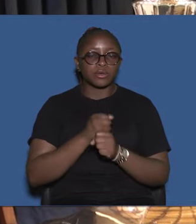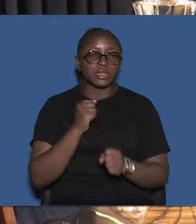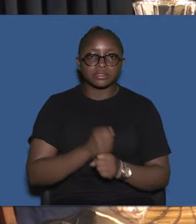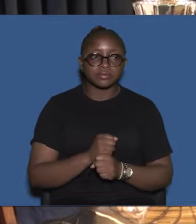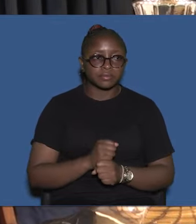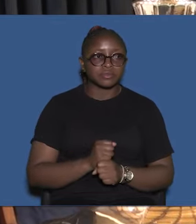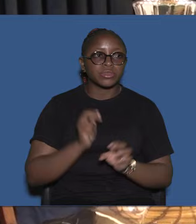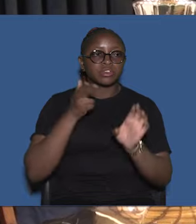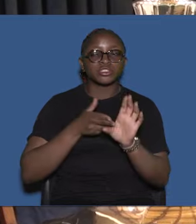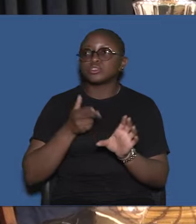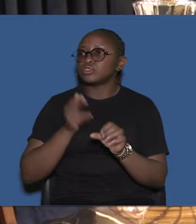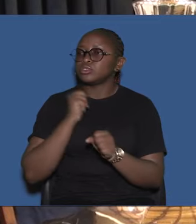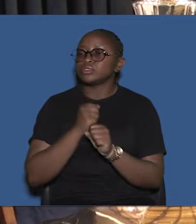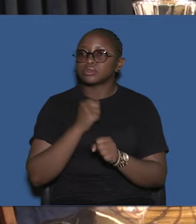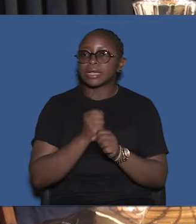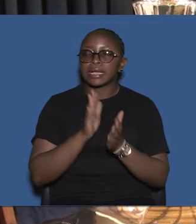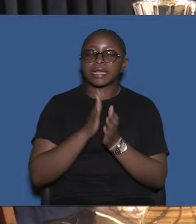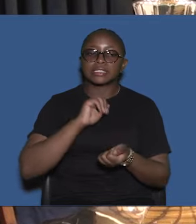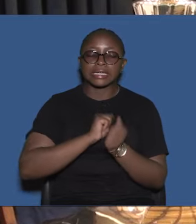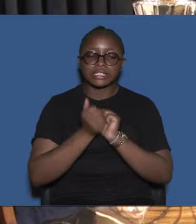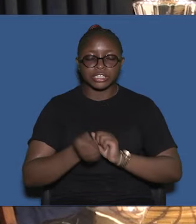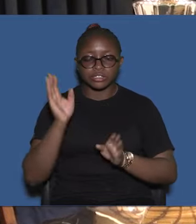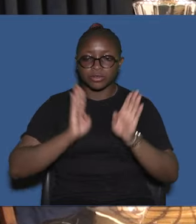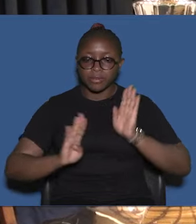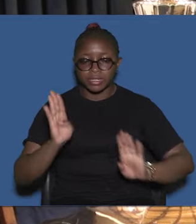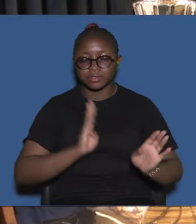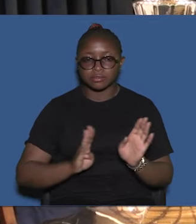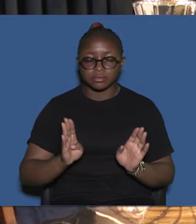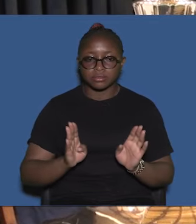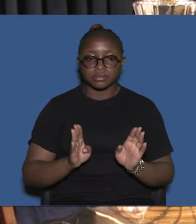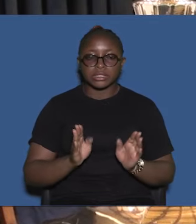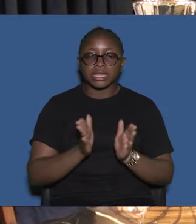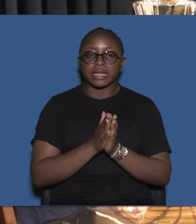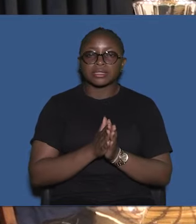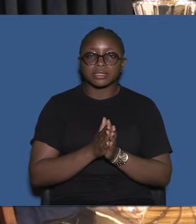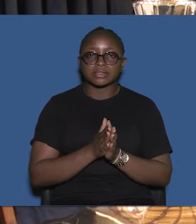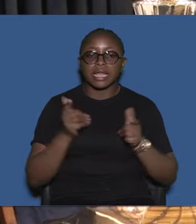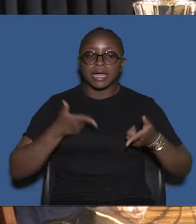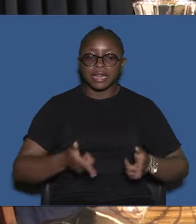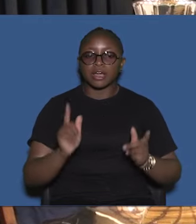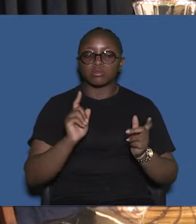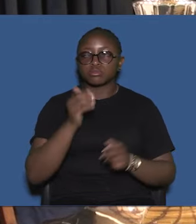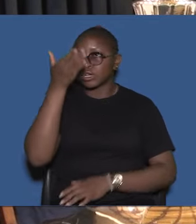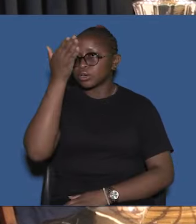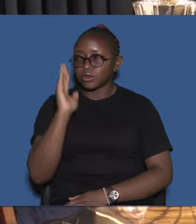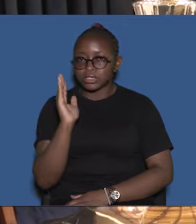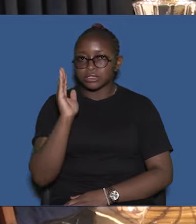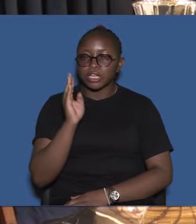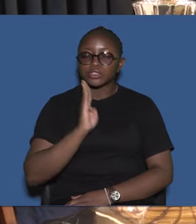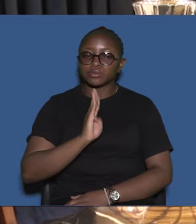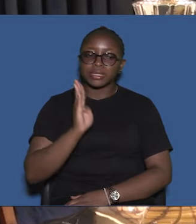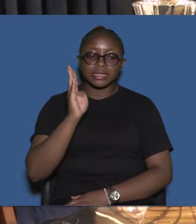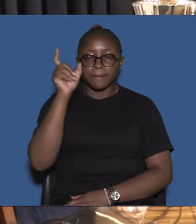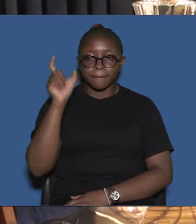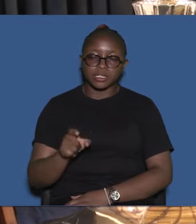and change of behavior, and in terms of allowing God to be the one you are serving and not serving people.